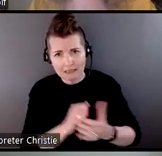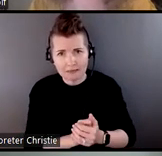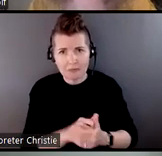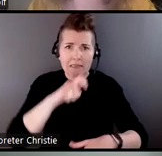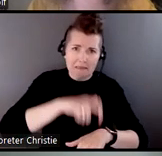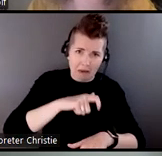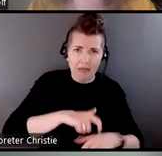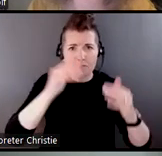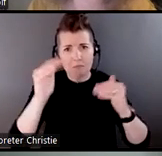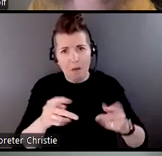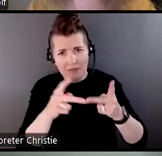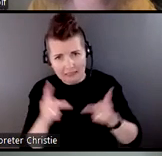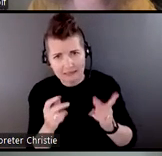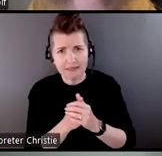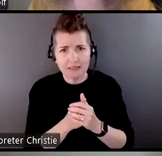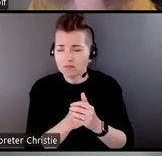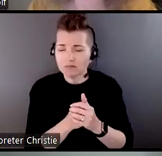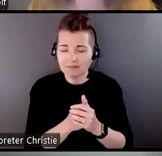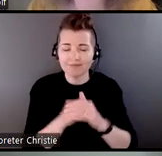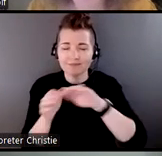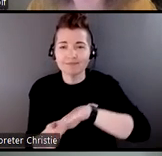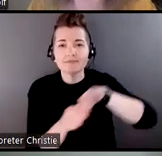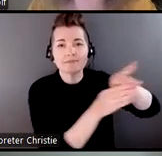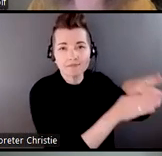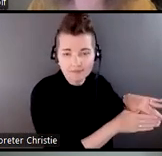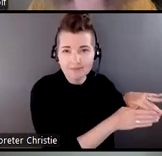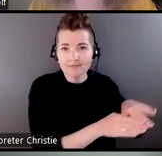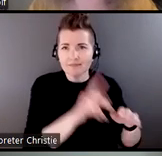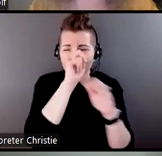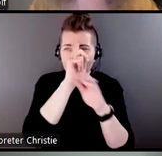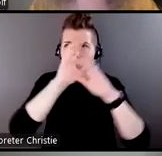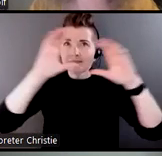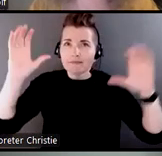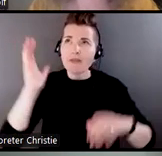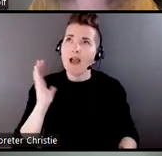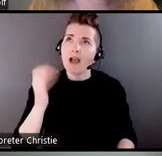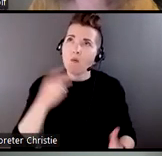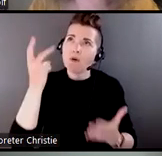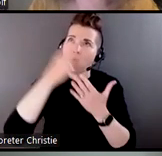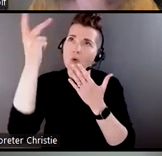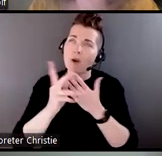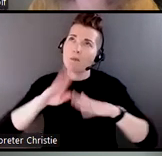thinking about what do our programs provide for our participants?